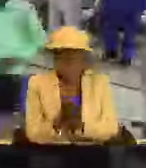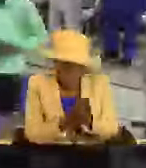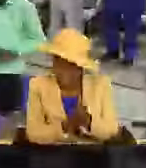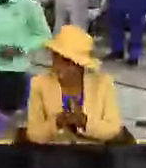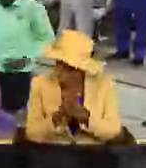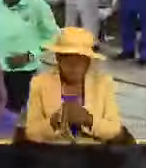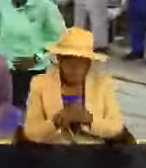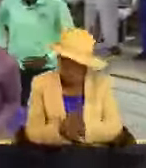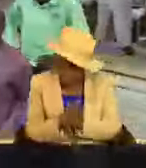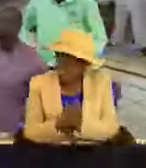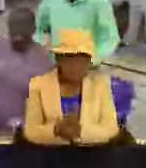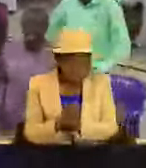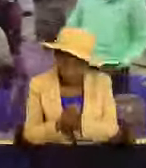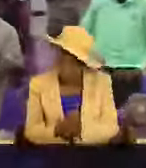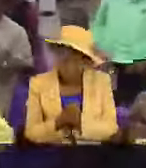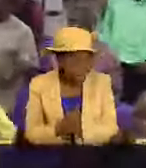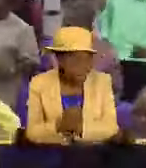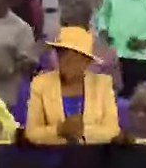say